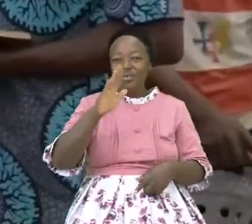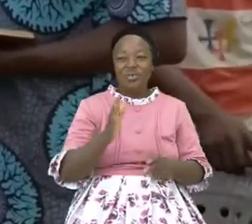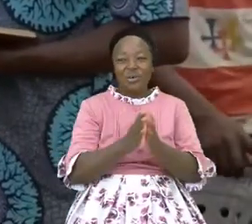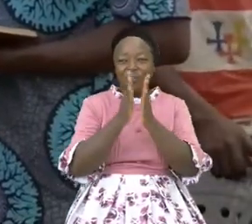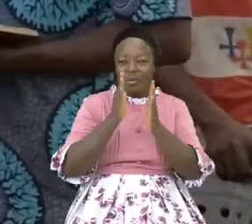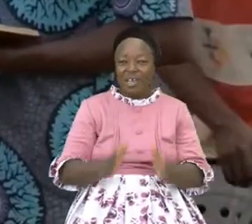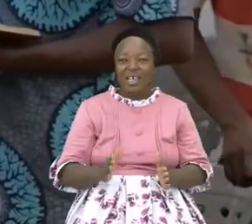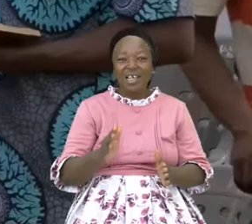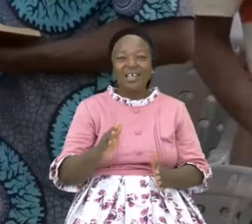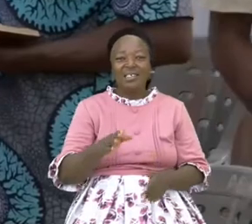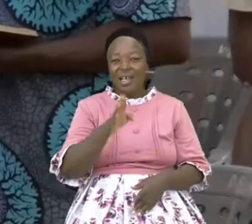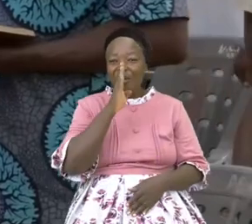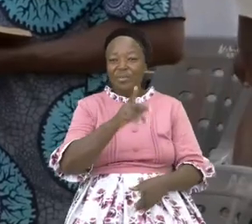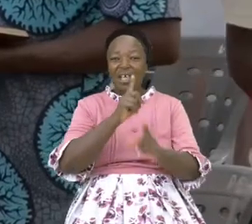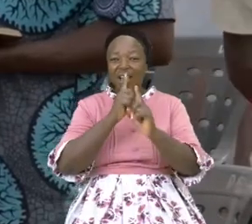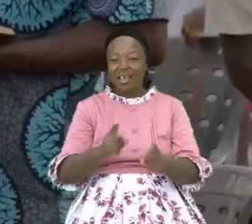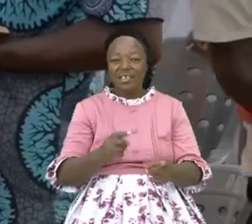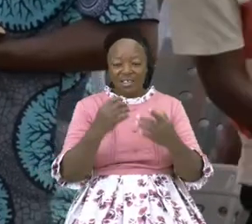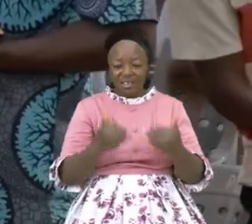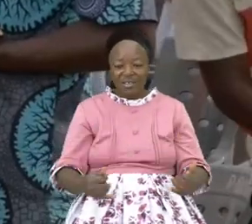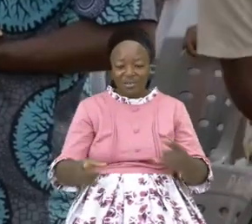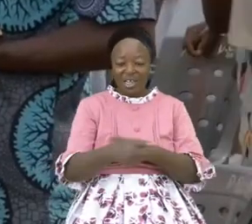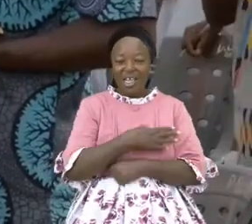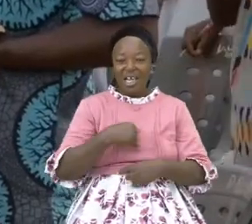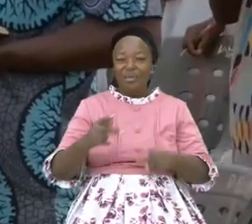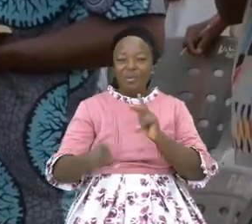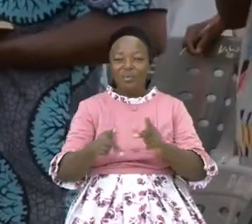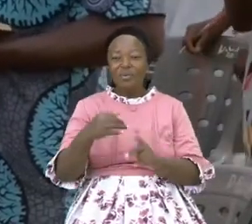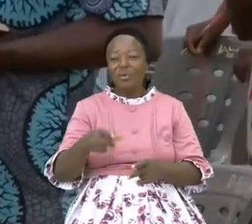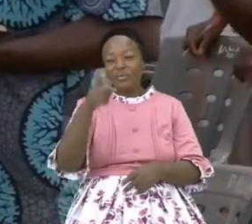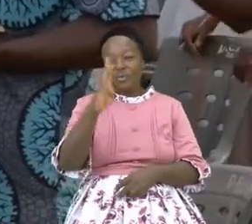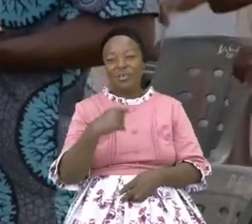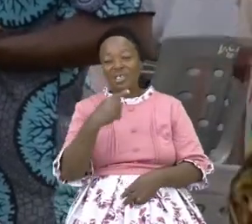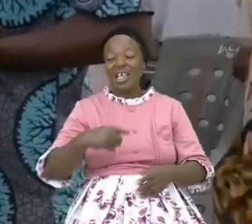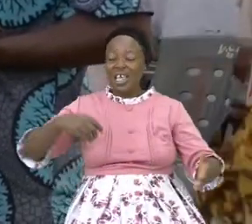be answered today. And the people of God say,